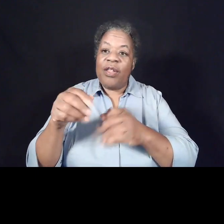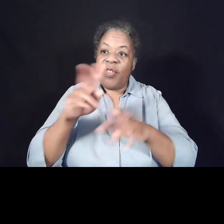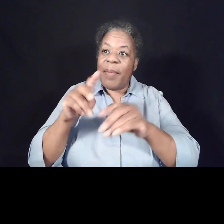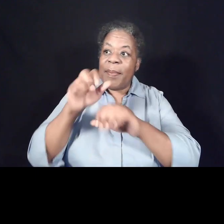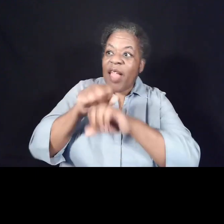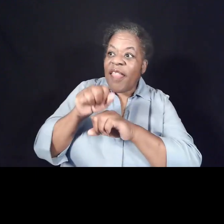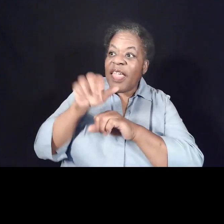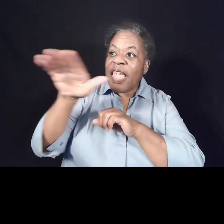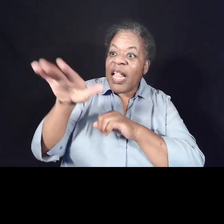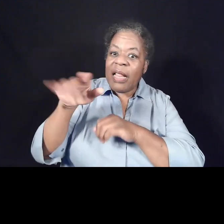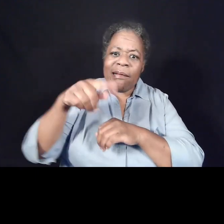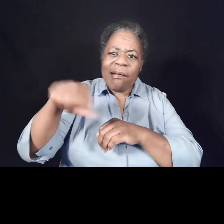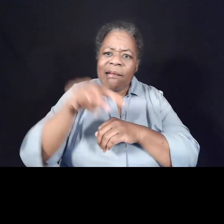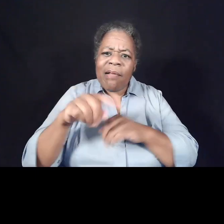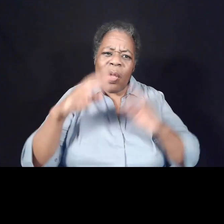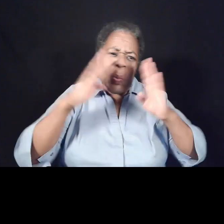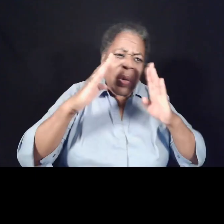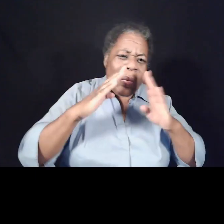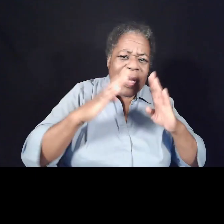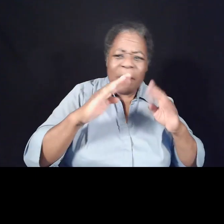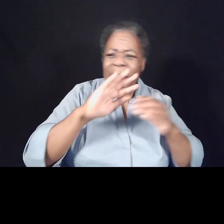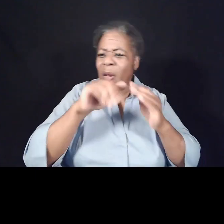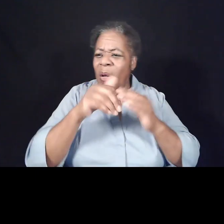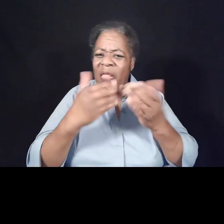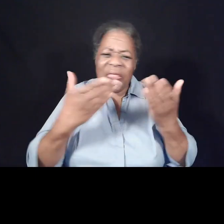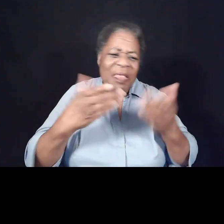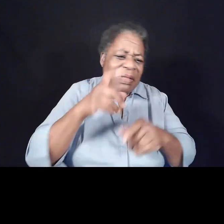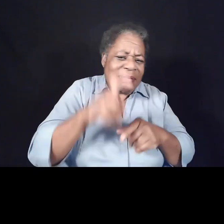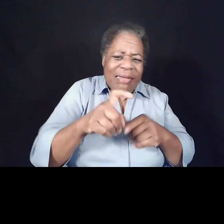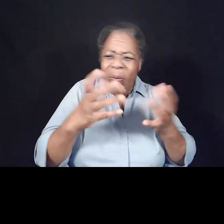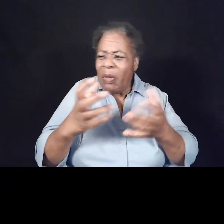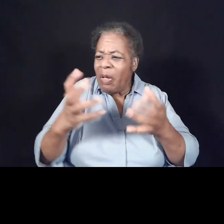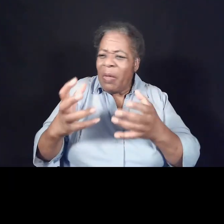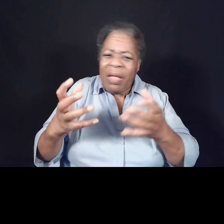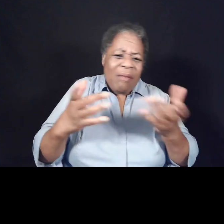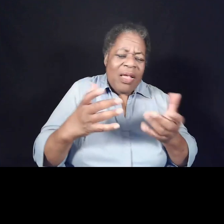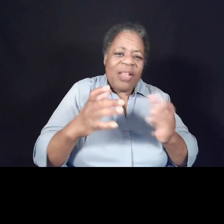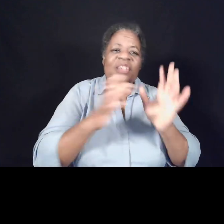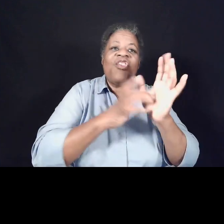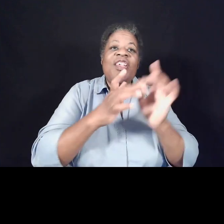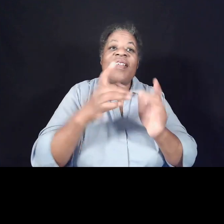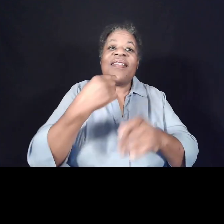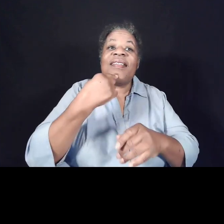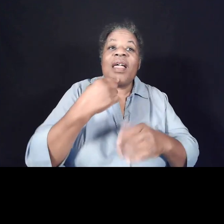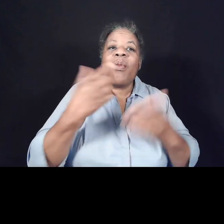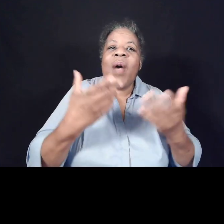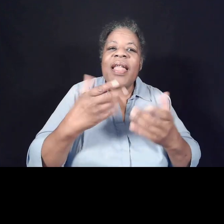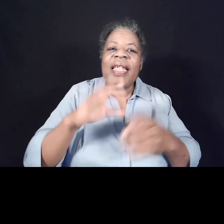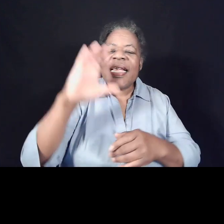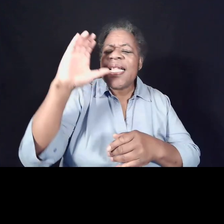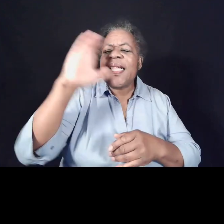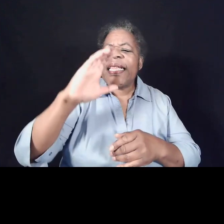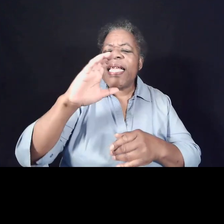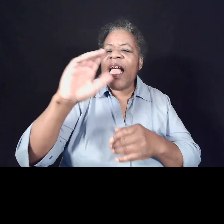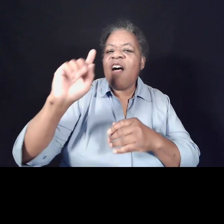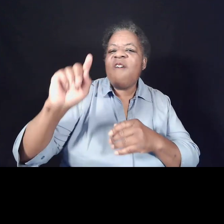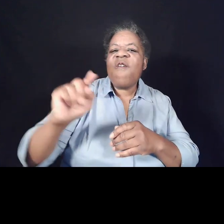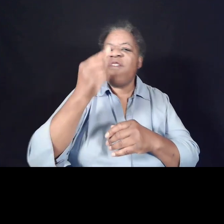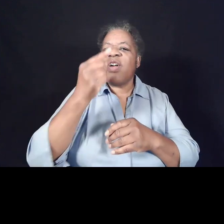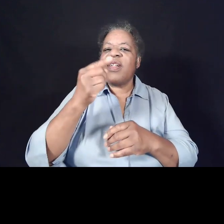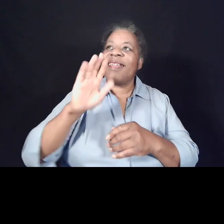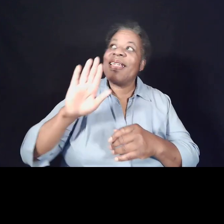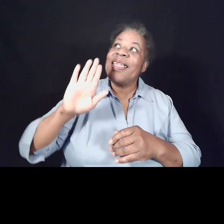people who were worrying about all the things they needed and wanted in life. And Jesus said, "Seek first God's